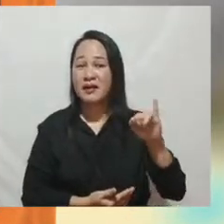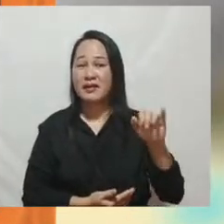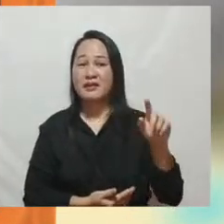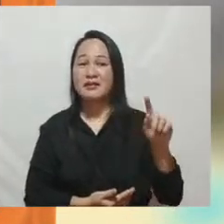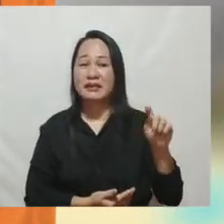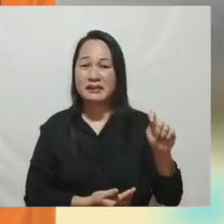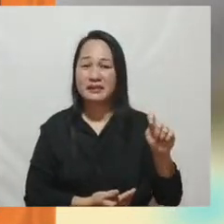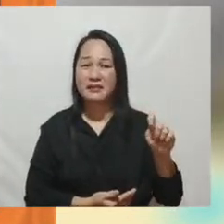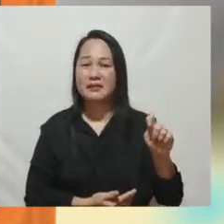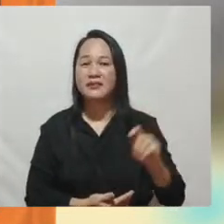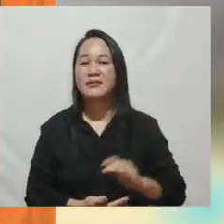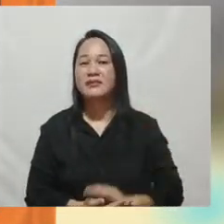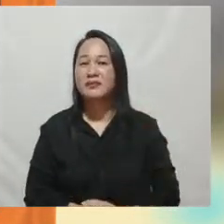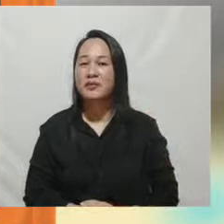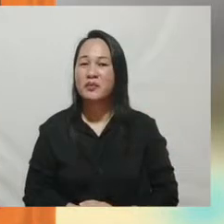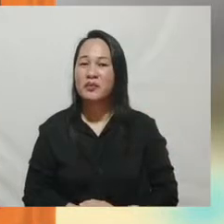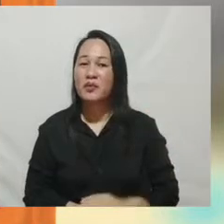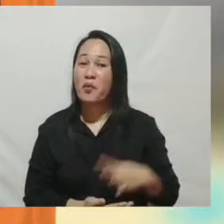W-A-I-T. Wait.